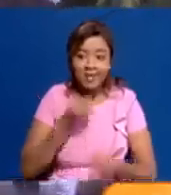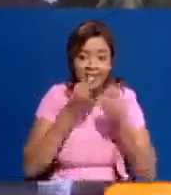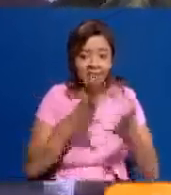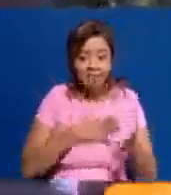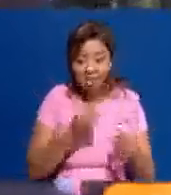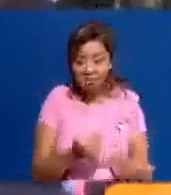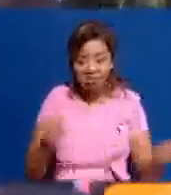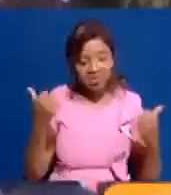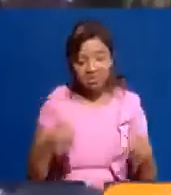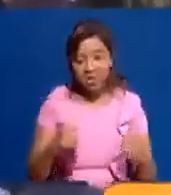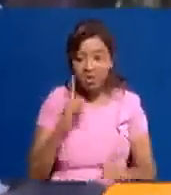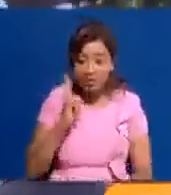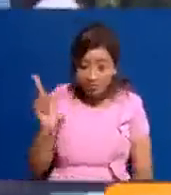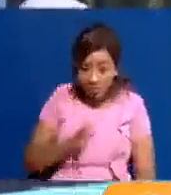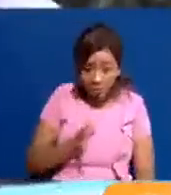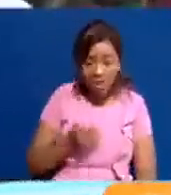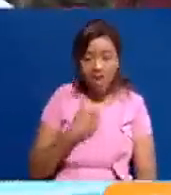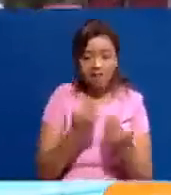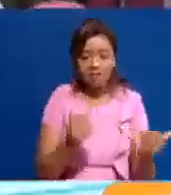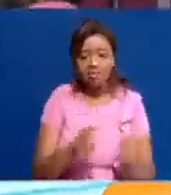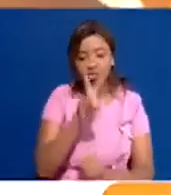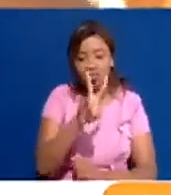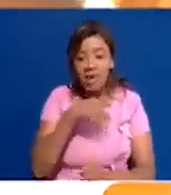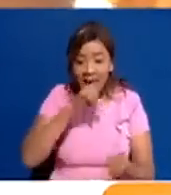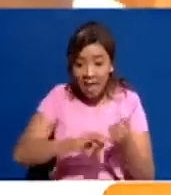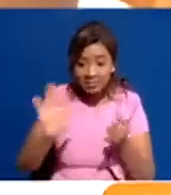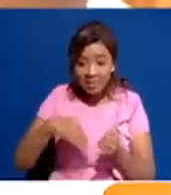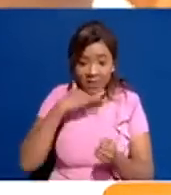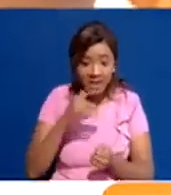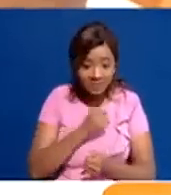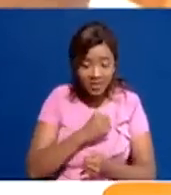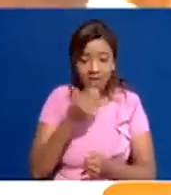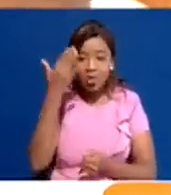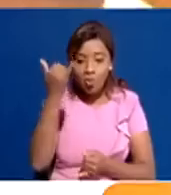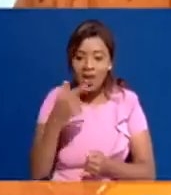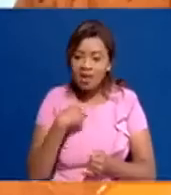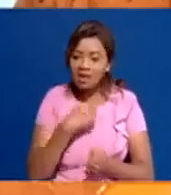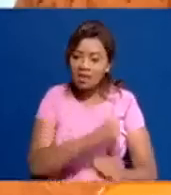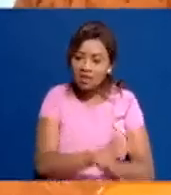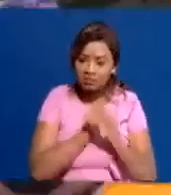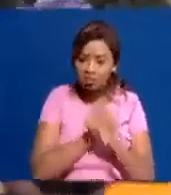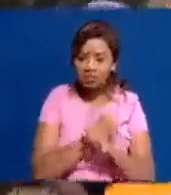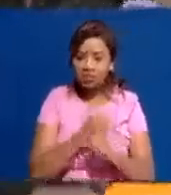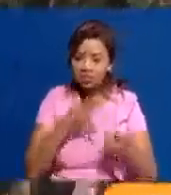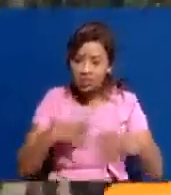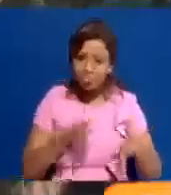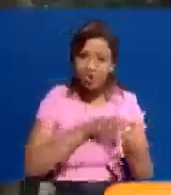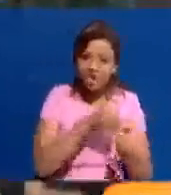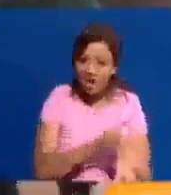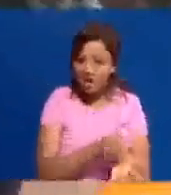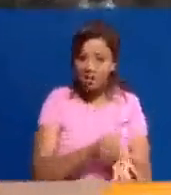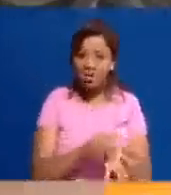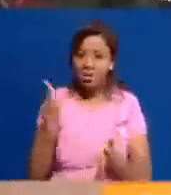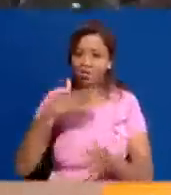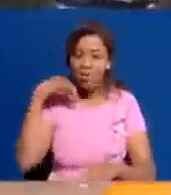The widow and a mother of two saying that her husband died for standing up for the weak in the society and she wants